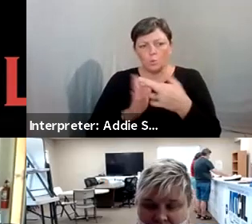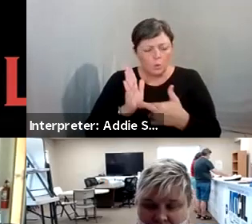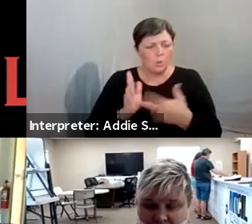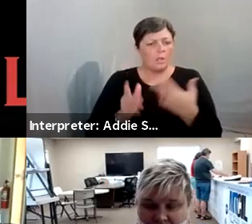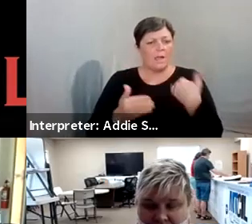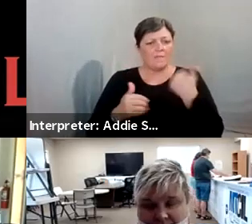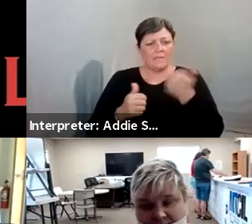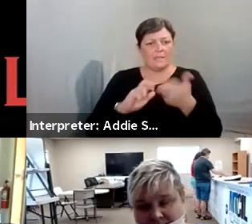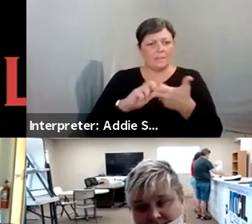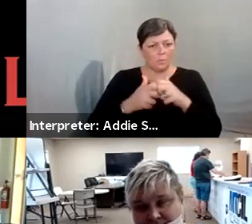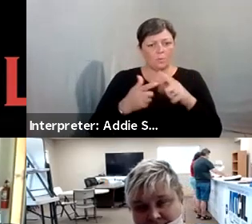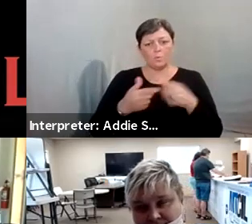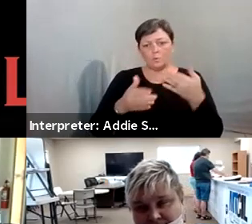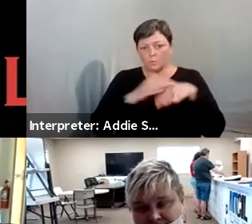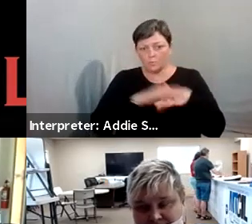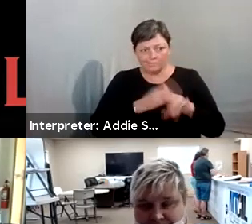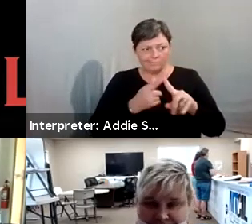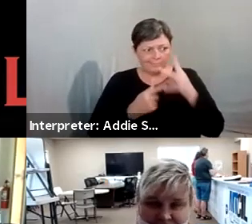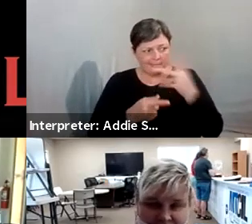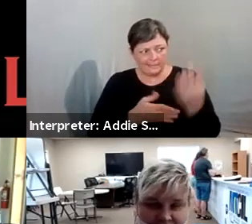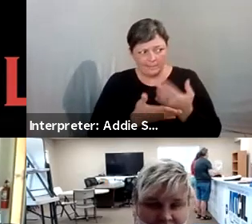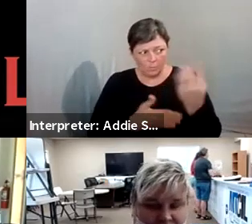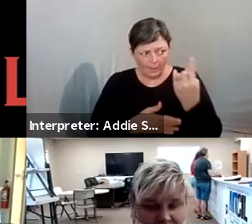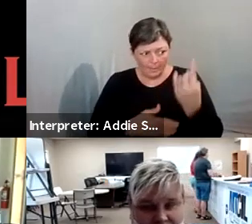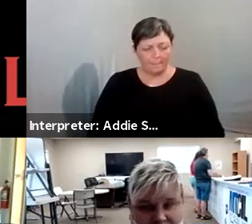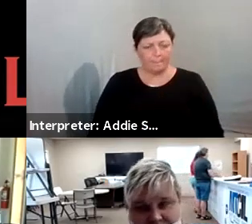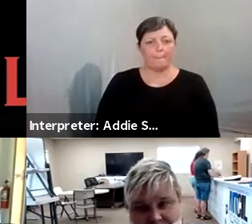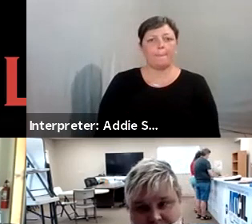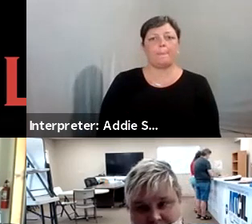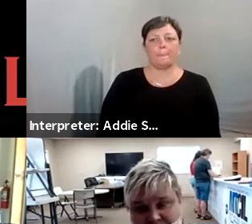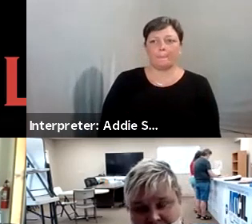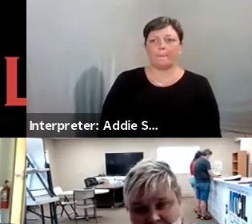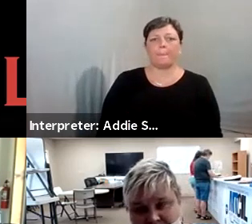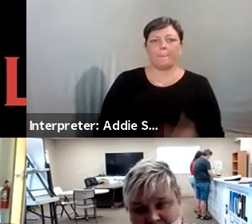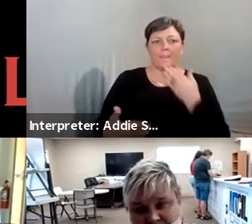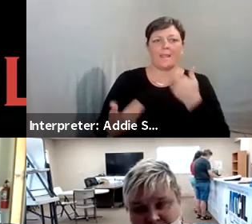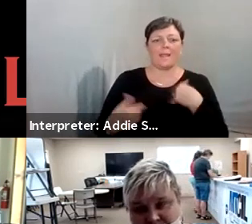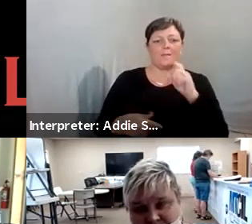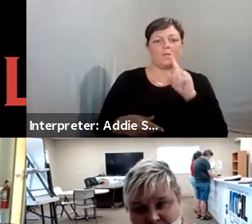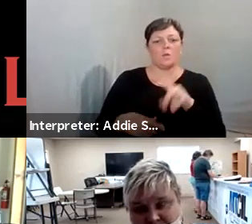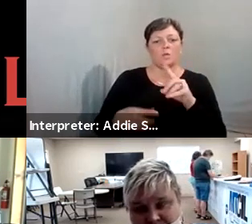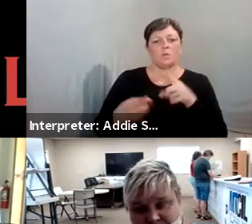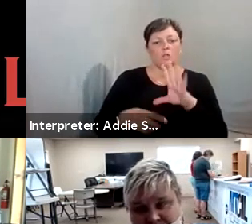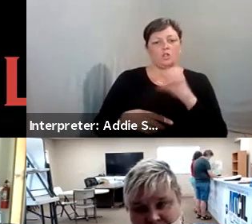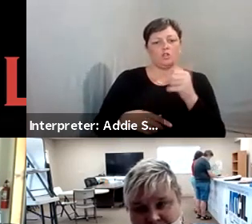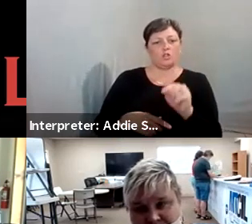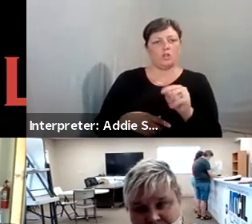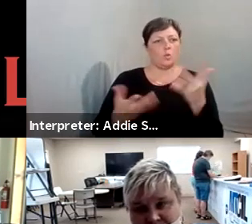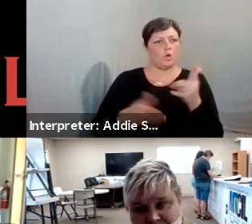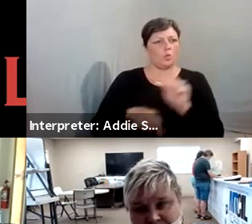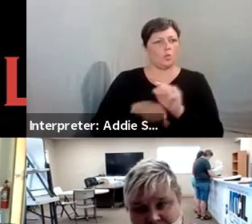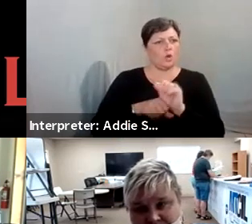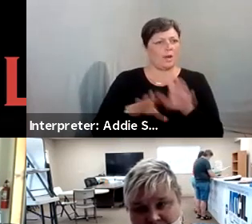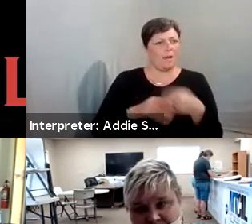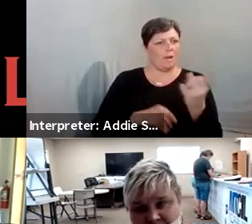to get in to see somebody? So. Thank you. And there was a question in the chat. Where are you working out of? If you